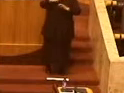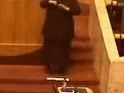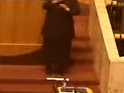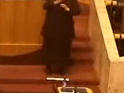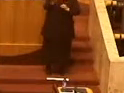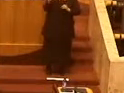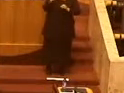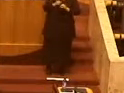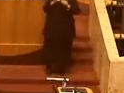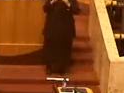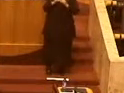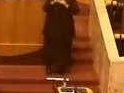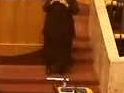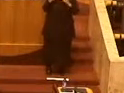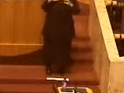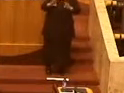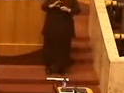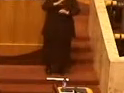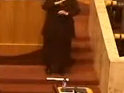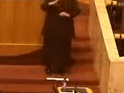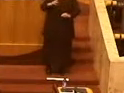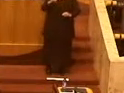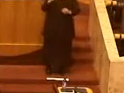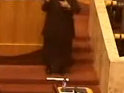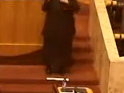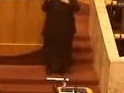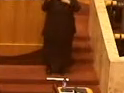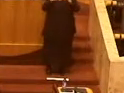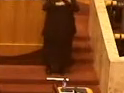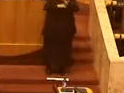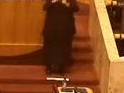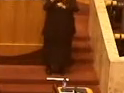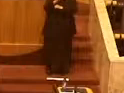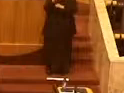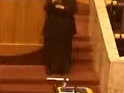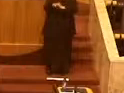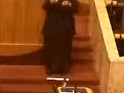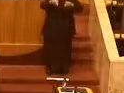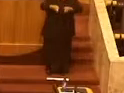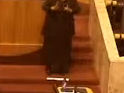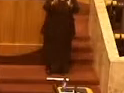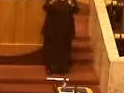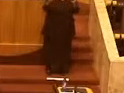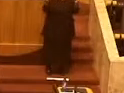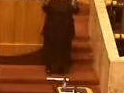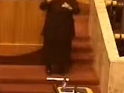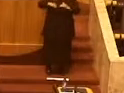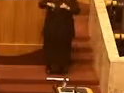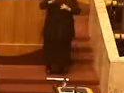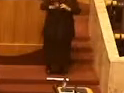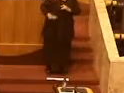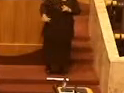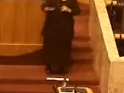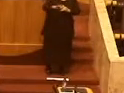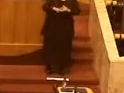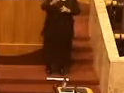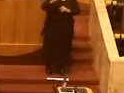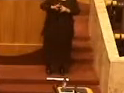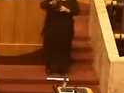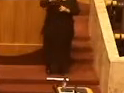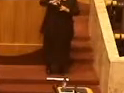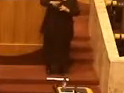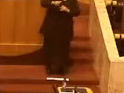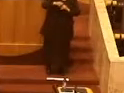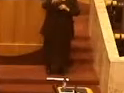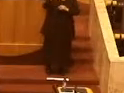members of the mayoral committees responsible for infrastructure and roads in municipalities across the province, the